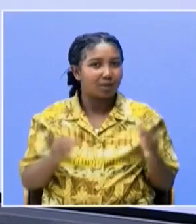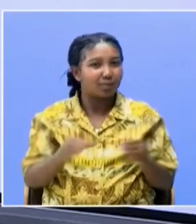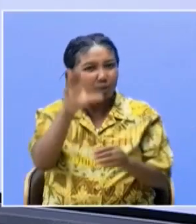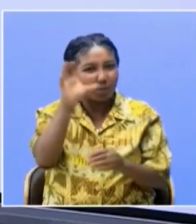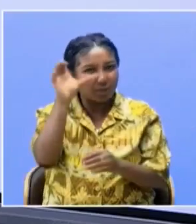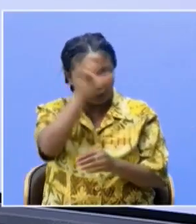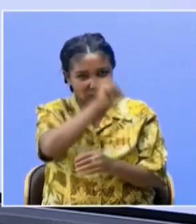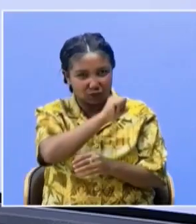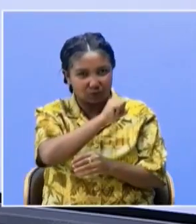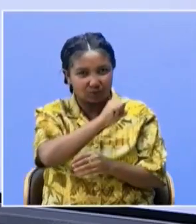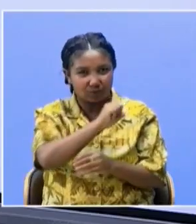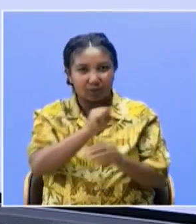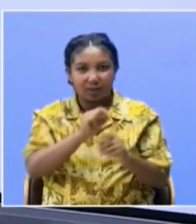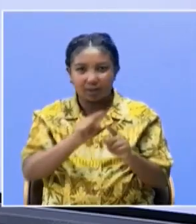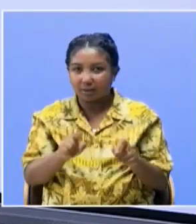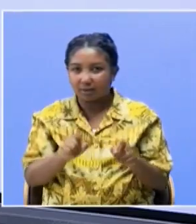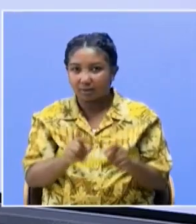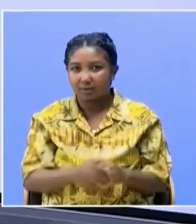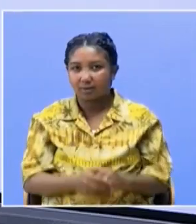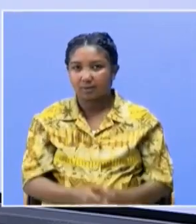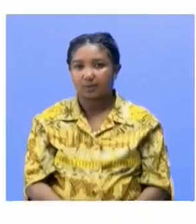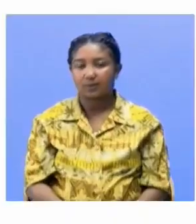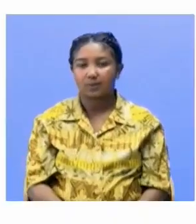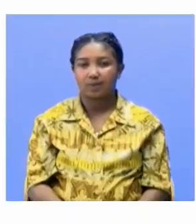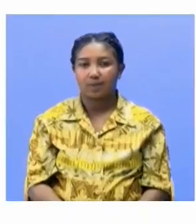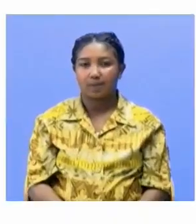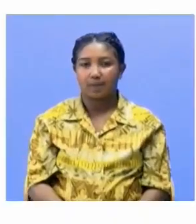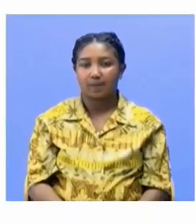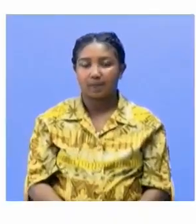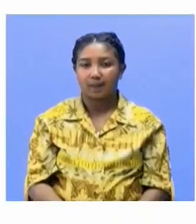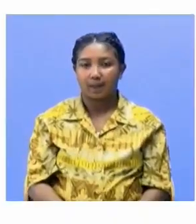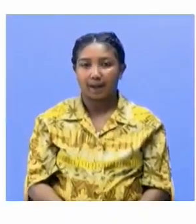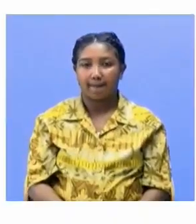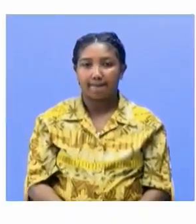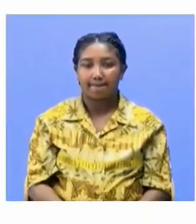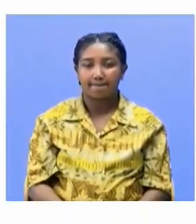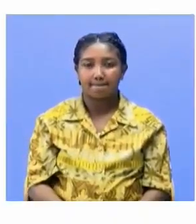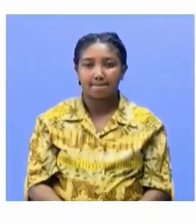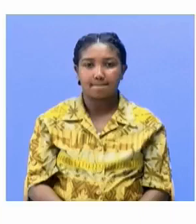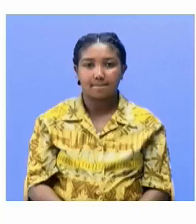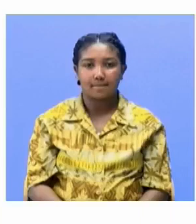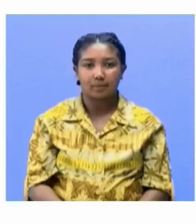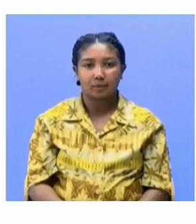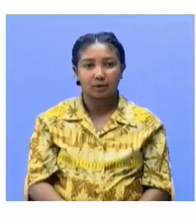prediction. But be careful. Look. Here